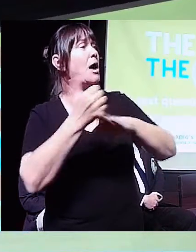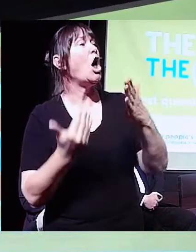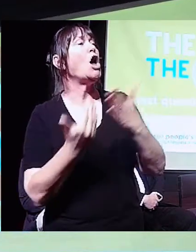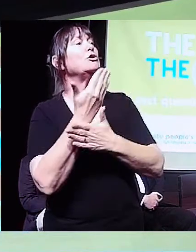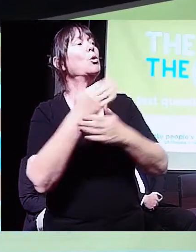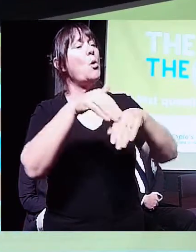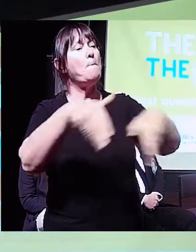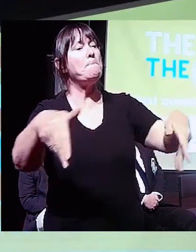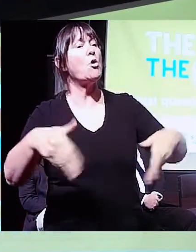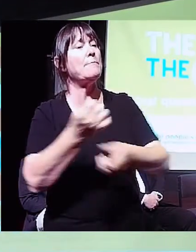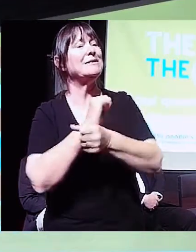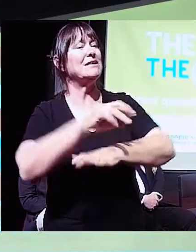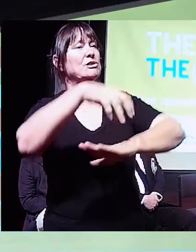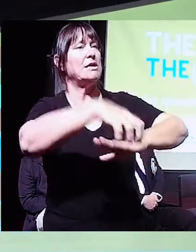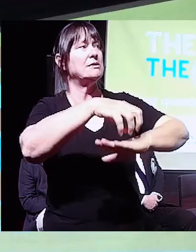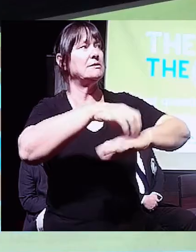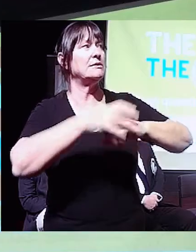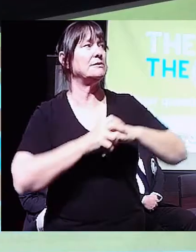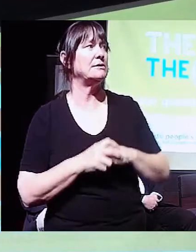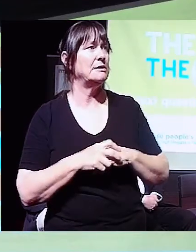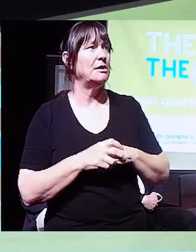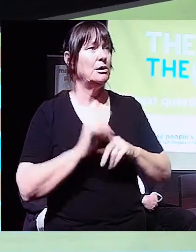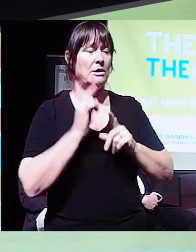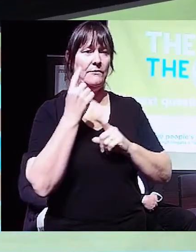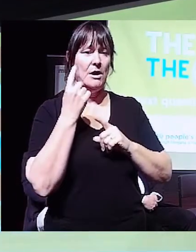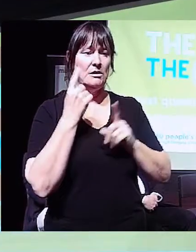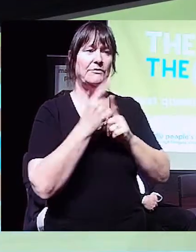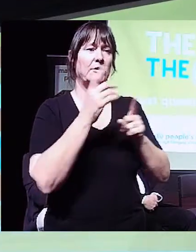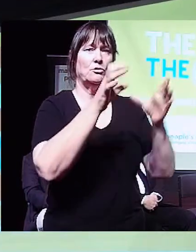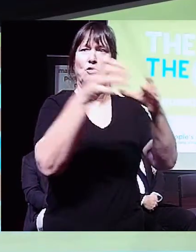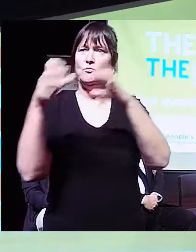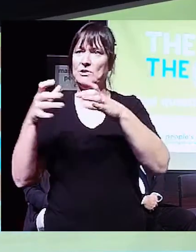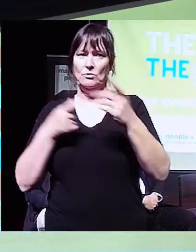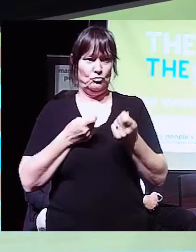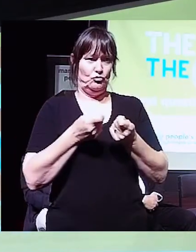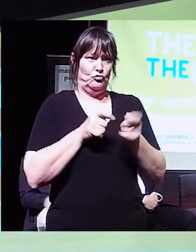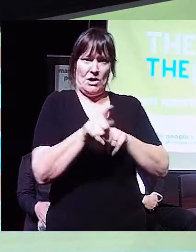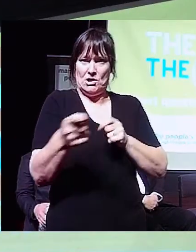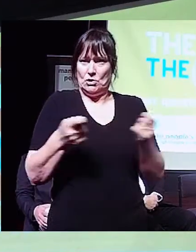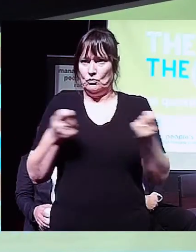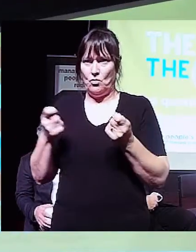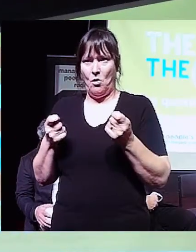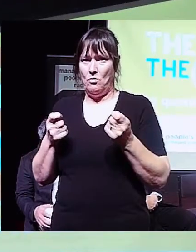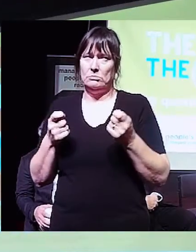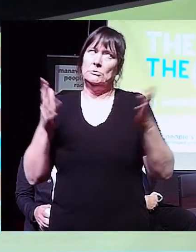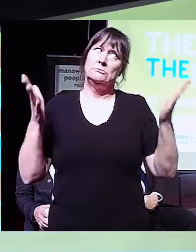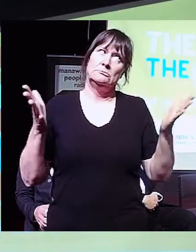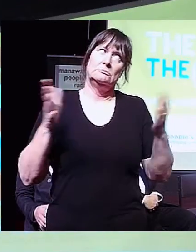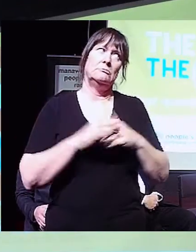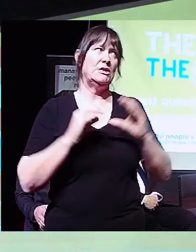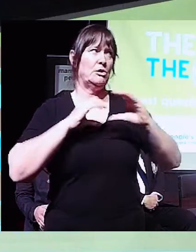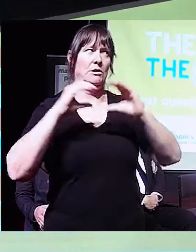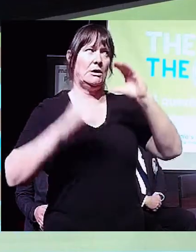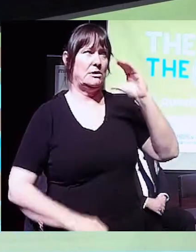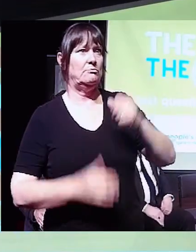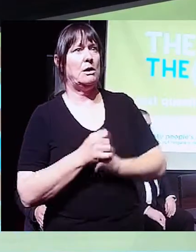protection agency. When we have 10 groups wrestling for control of our border, that is a scenario rife for